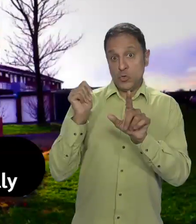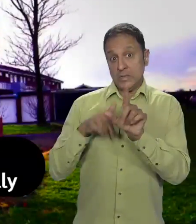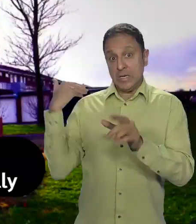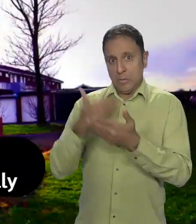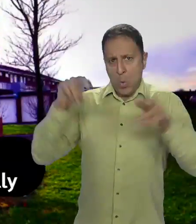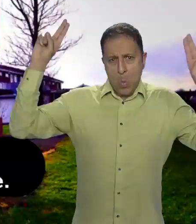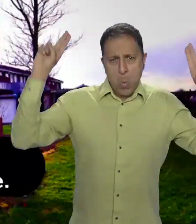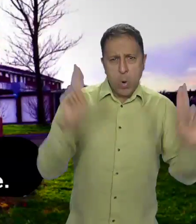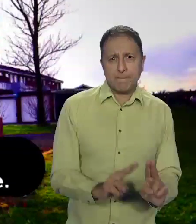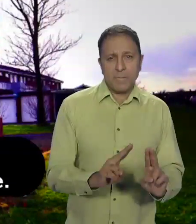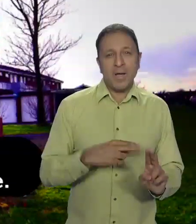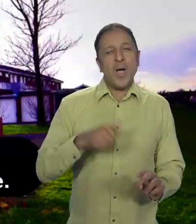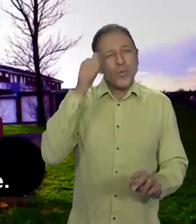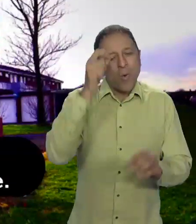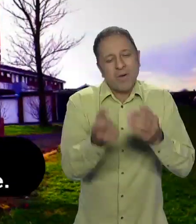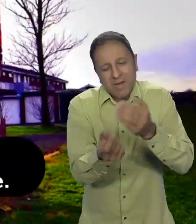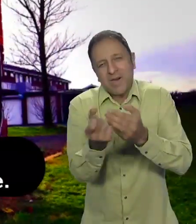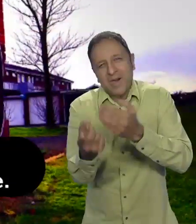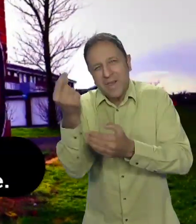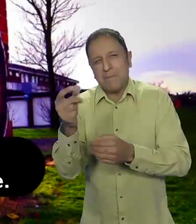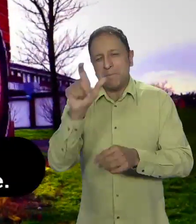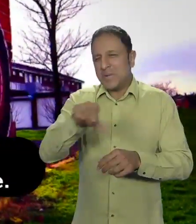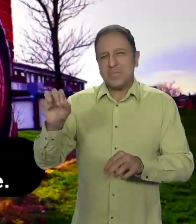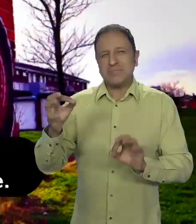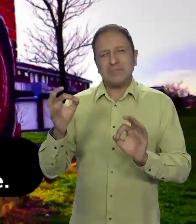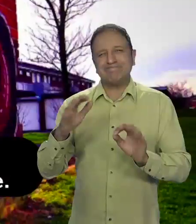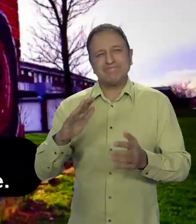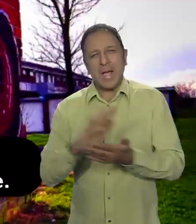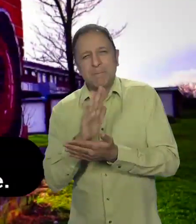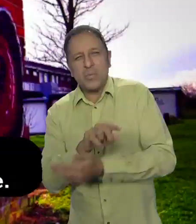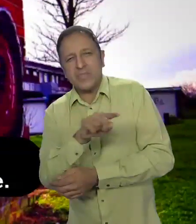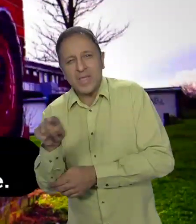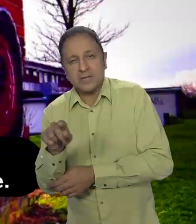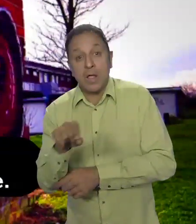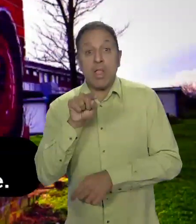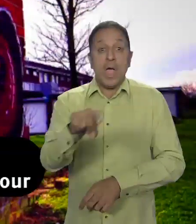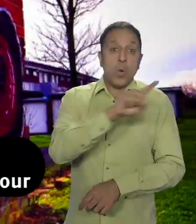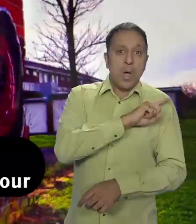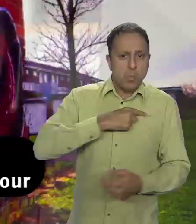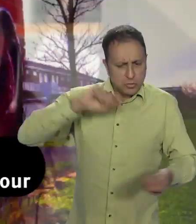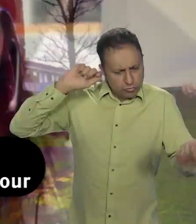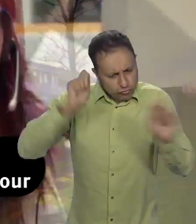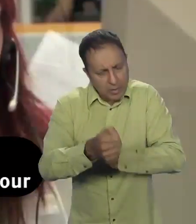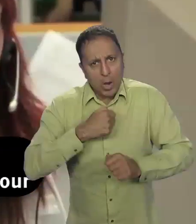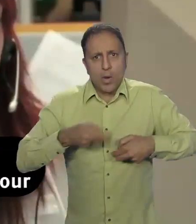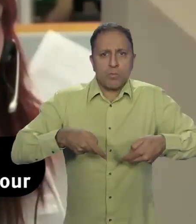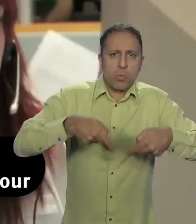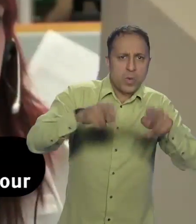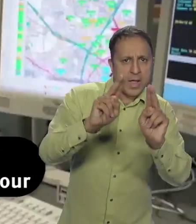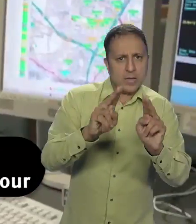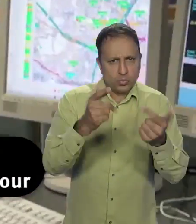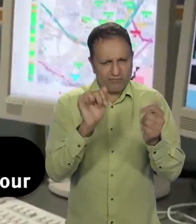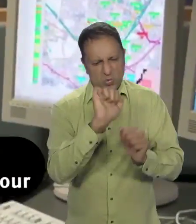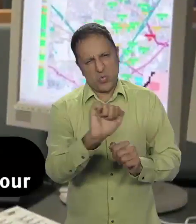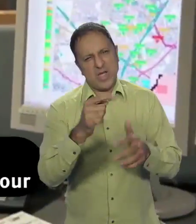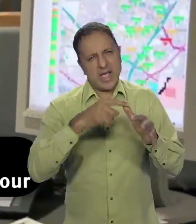fallen dramatically in recent years, we know the misery it can cause. That's why we're overhauling our approach